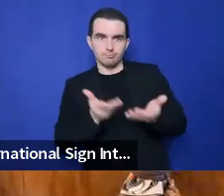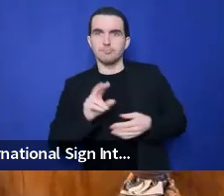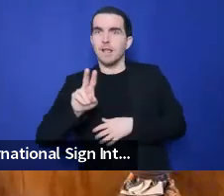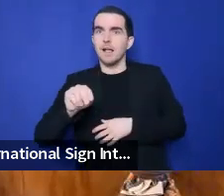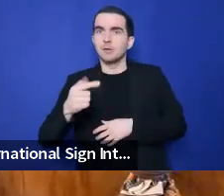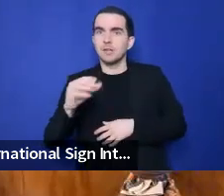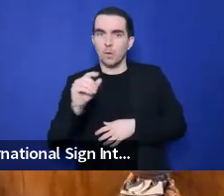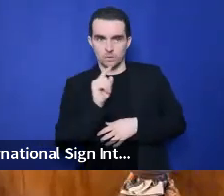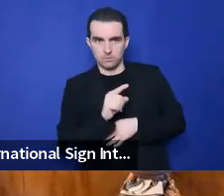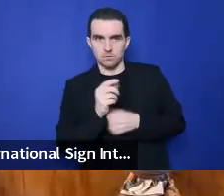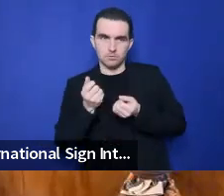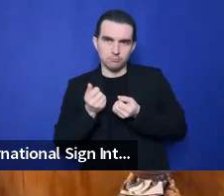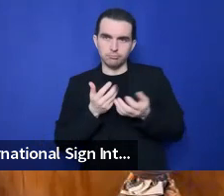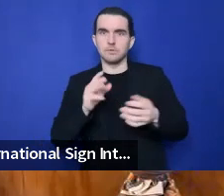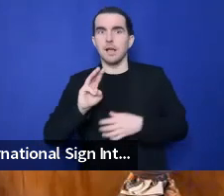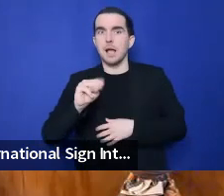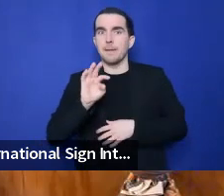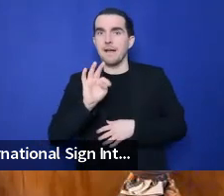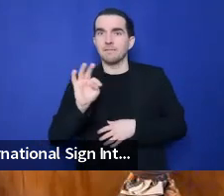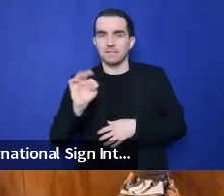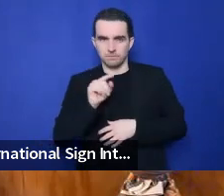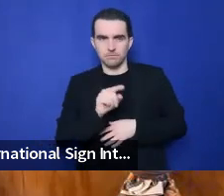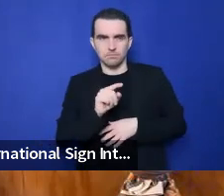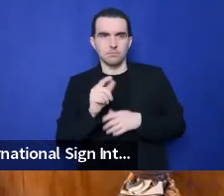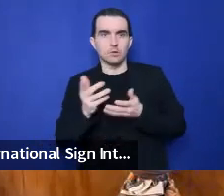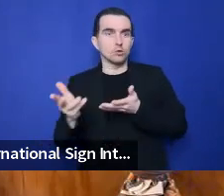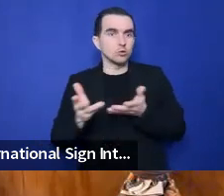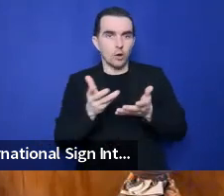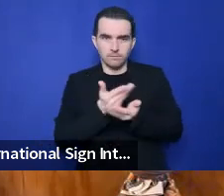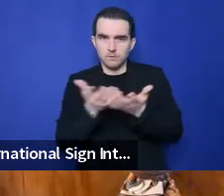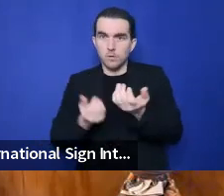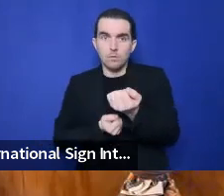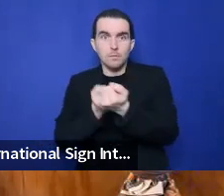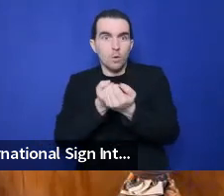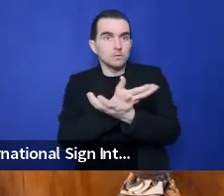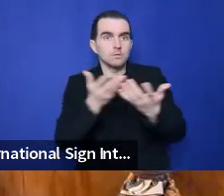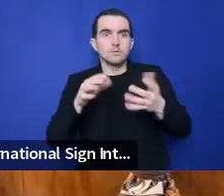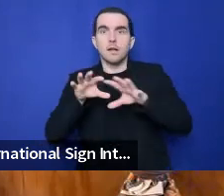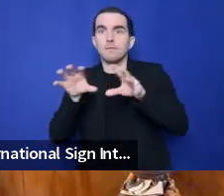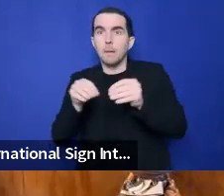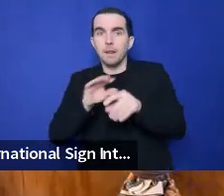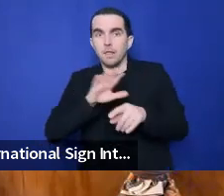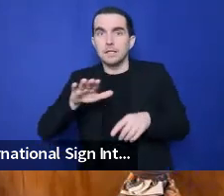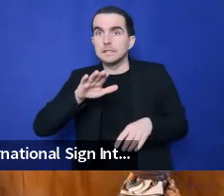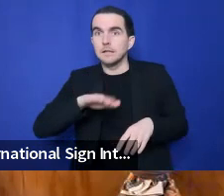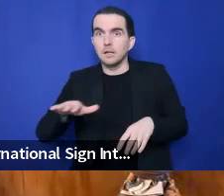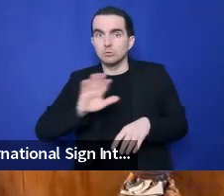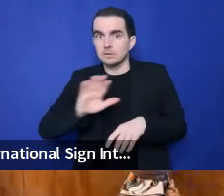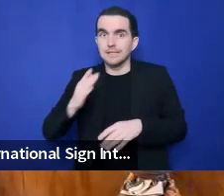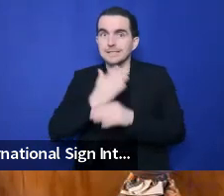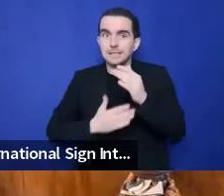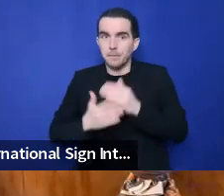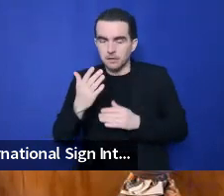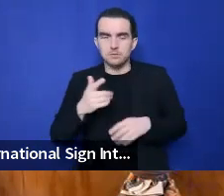training, supplies, and education. An important part of the caregivers' work was to help the parents dispel